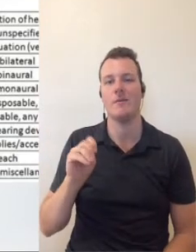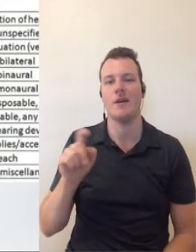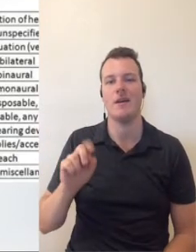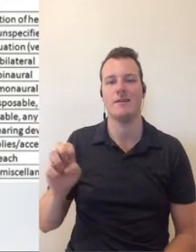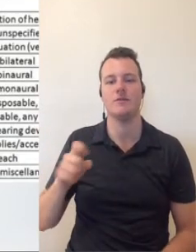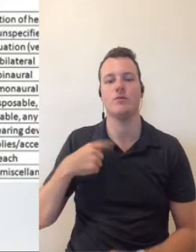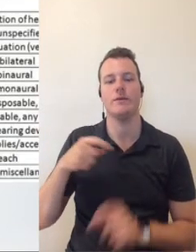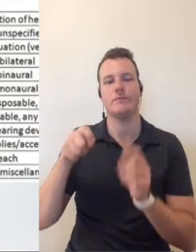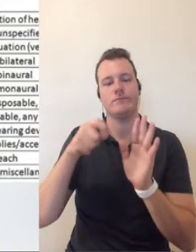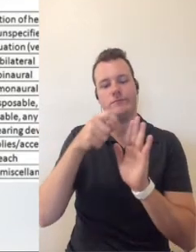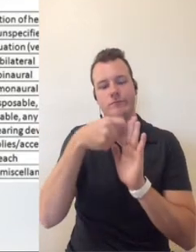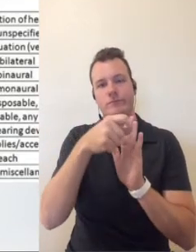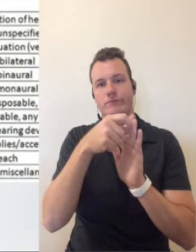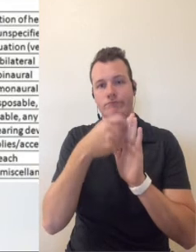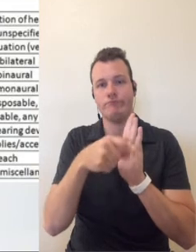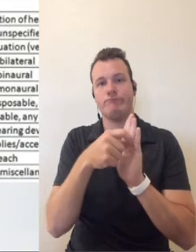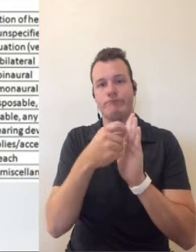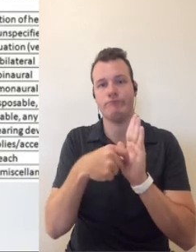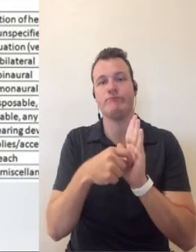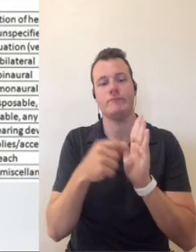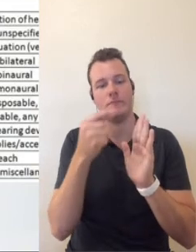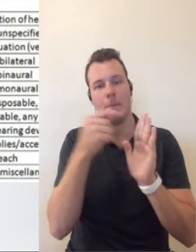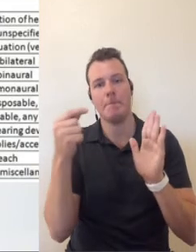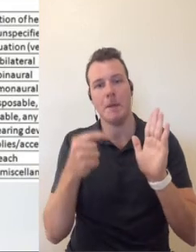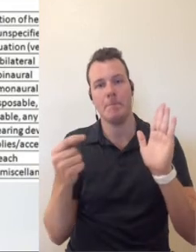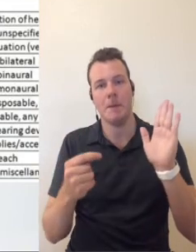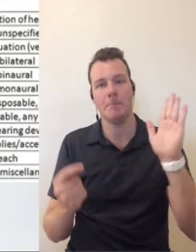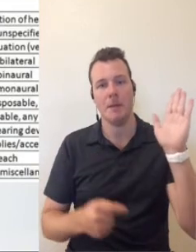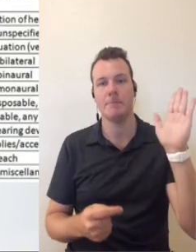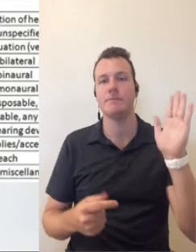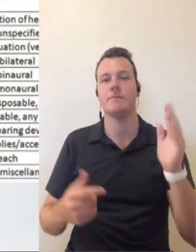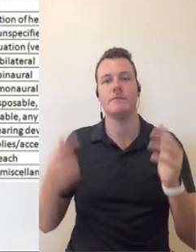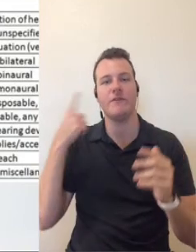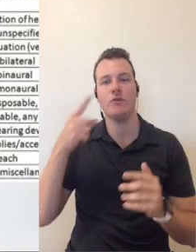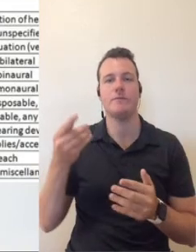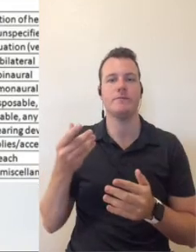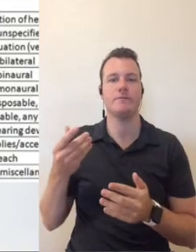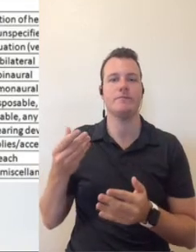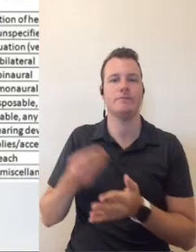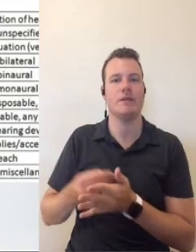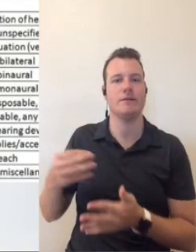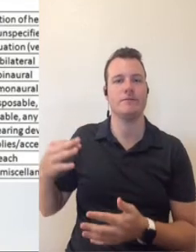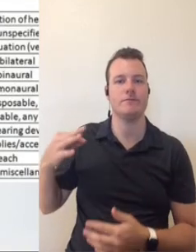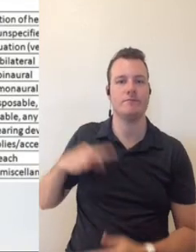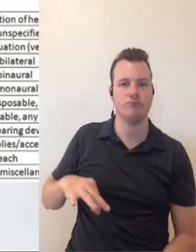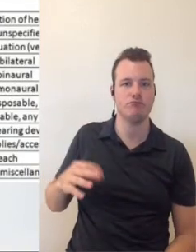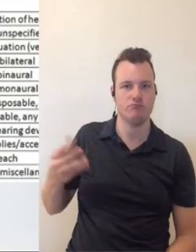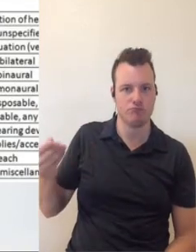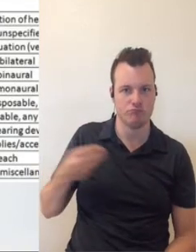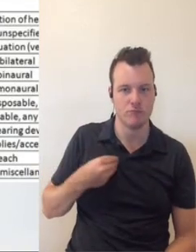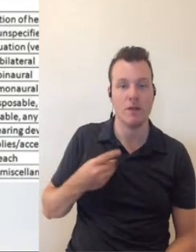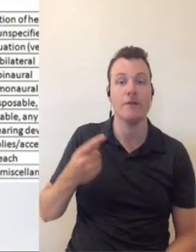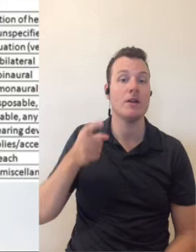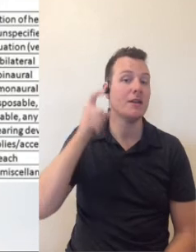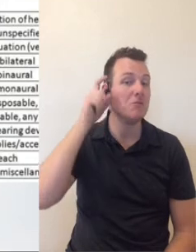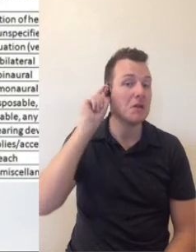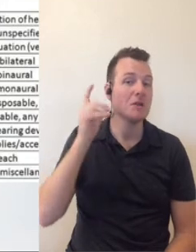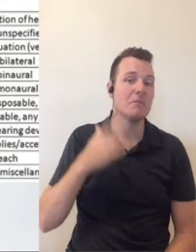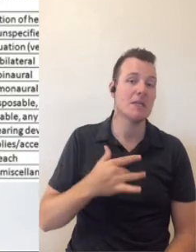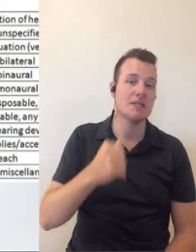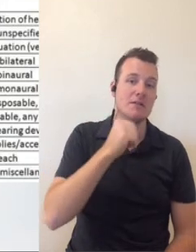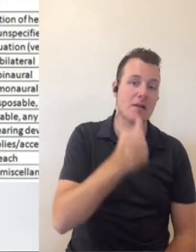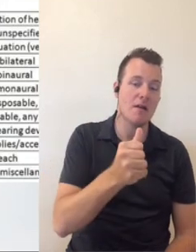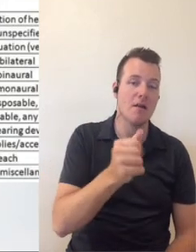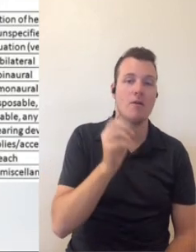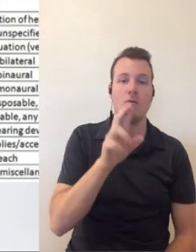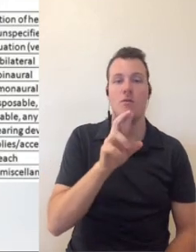So we're circling each thing that we did in order to get reimbursed. We don't necessarily do that for hearing aids and when we're